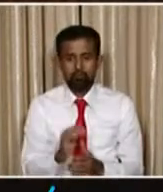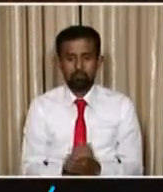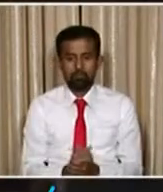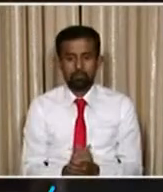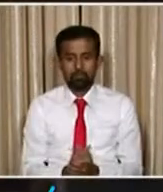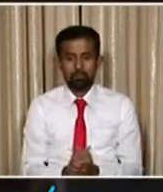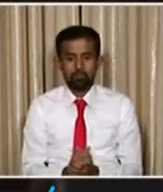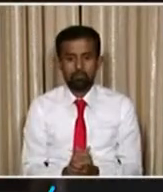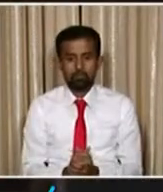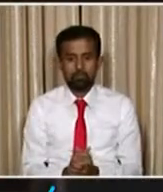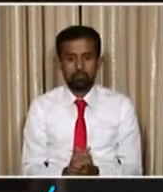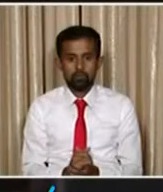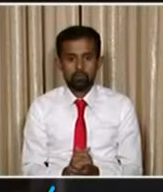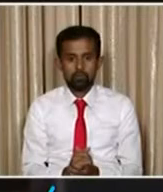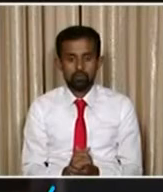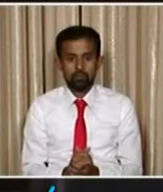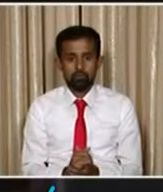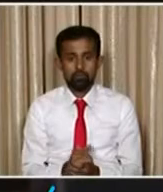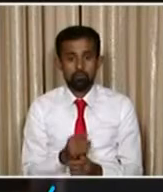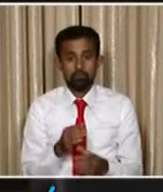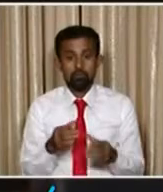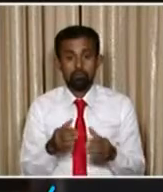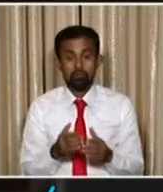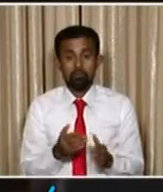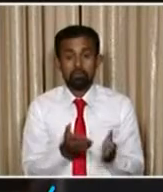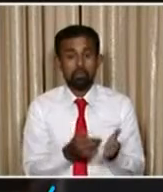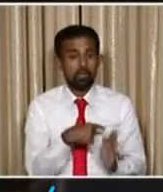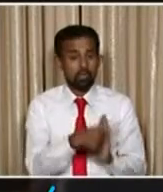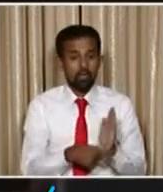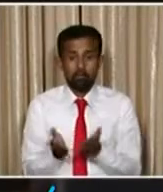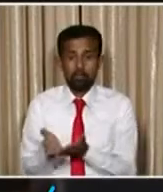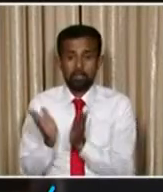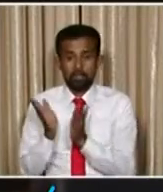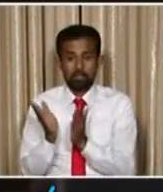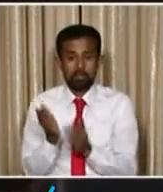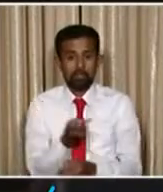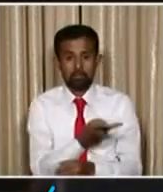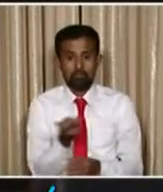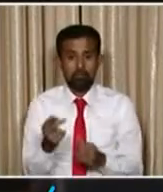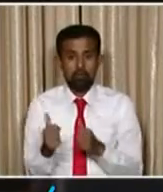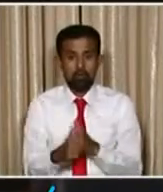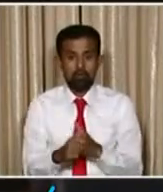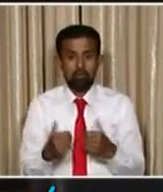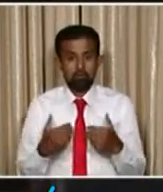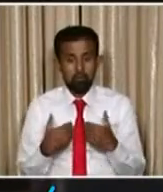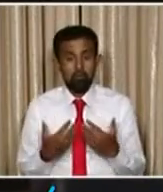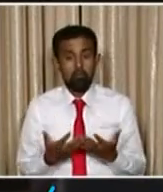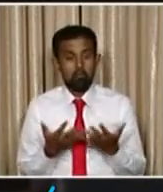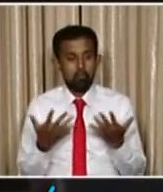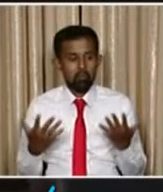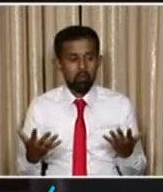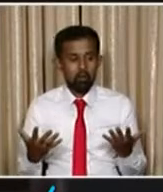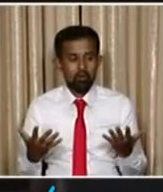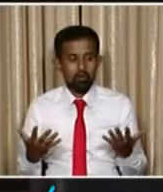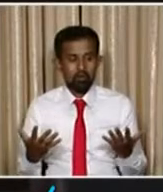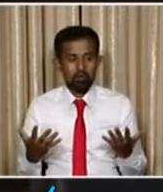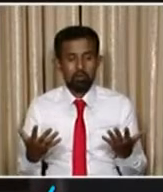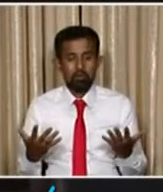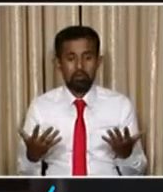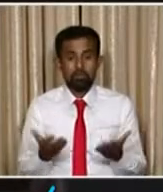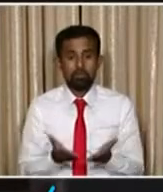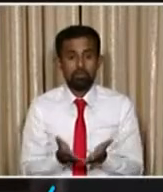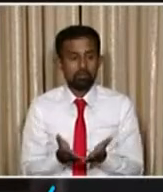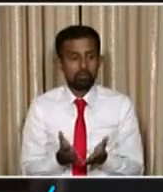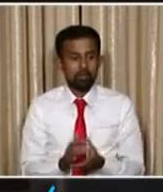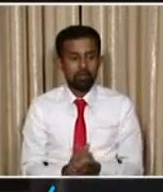ferry service between India and Sri Lanka, I have done a lot of work. I had constant discussion with the Indian High Commissioner